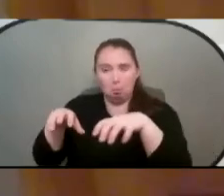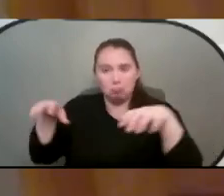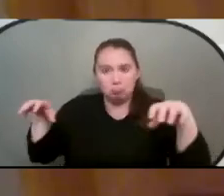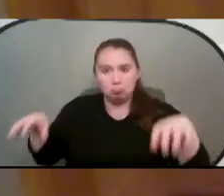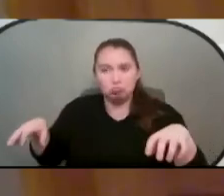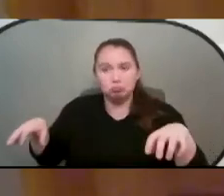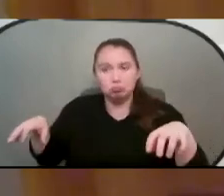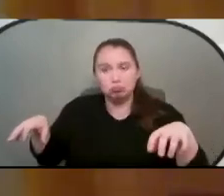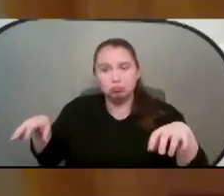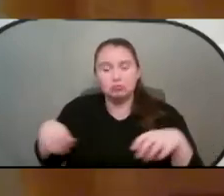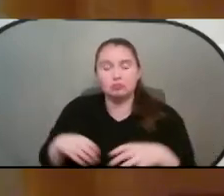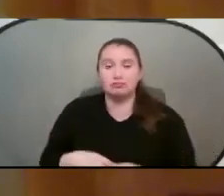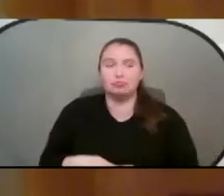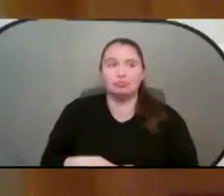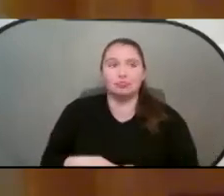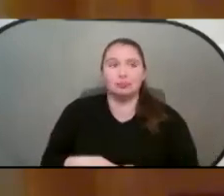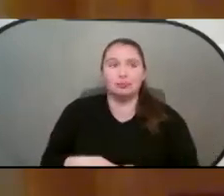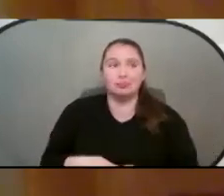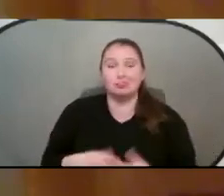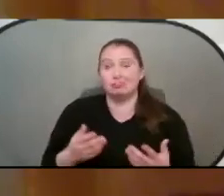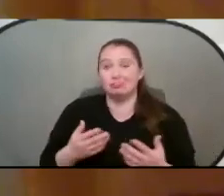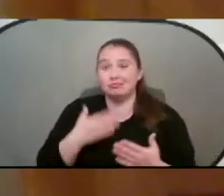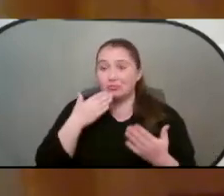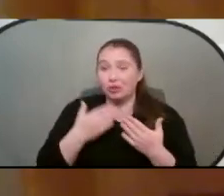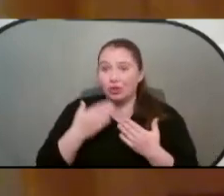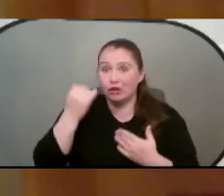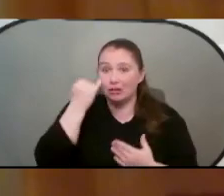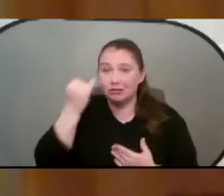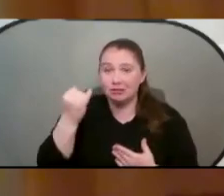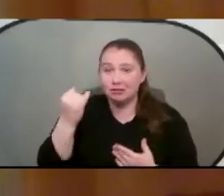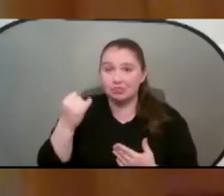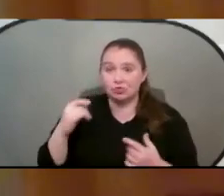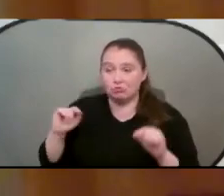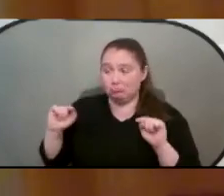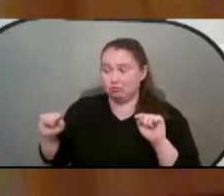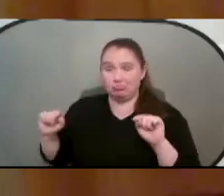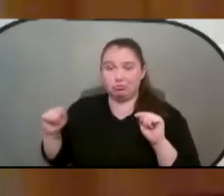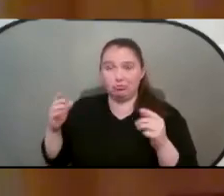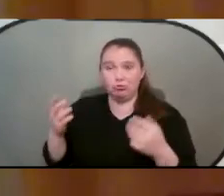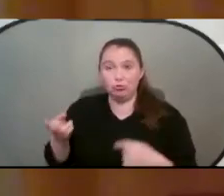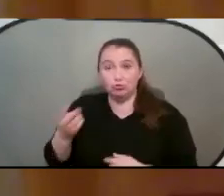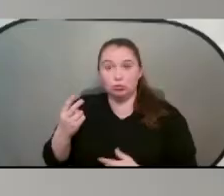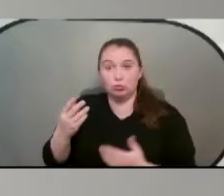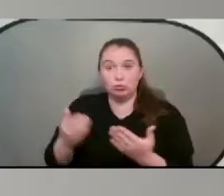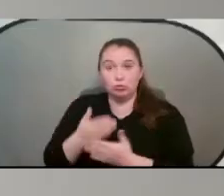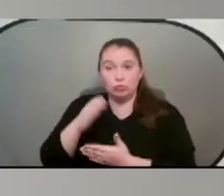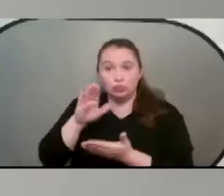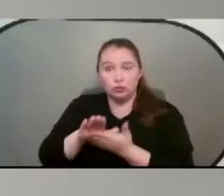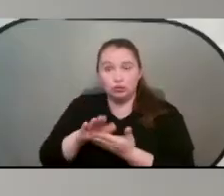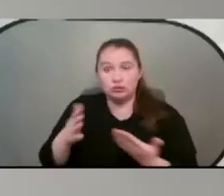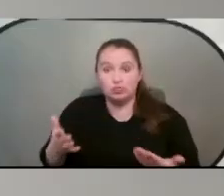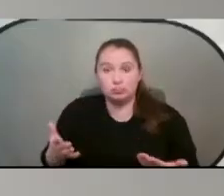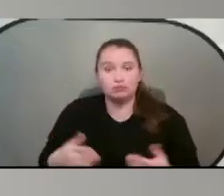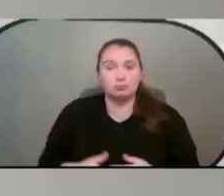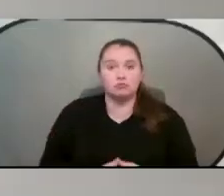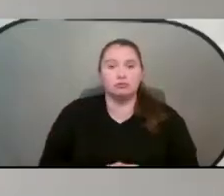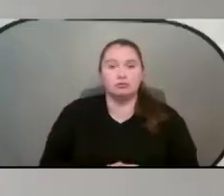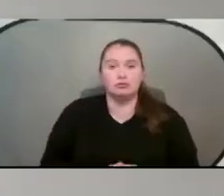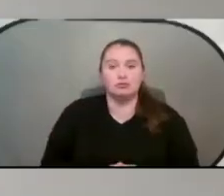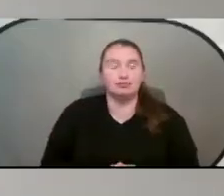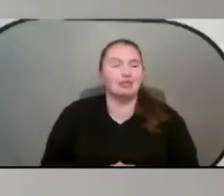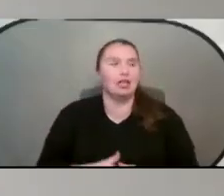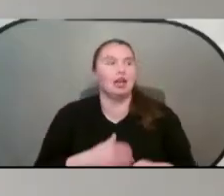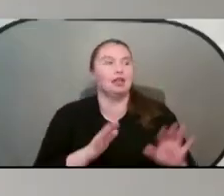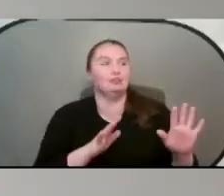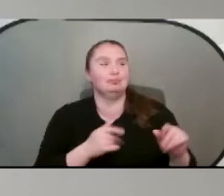I think that's a, I think those are great ideas for them to get to new schools. Uh, again,